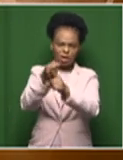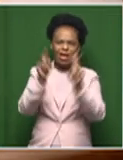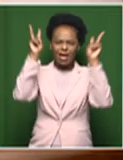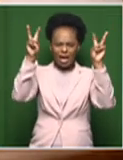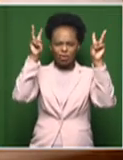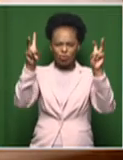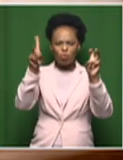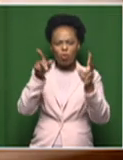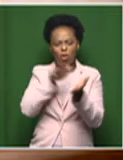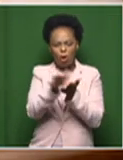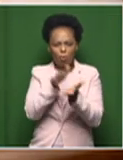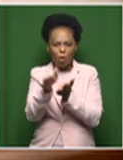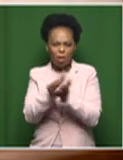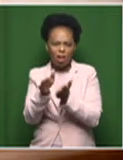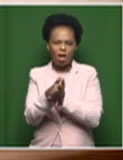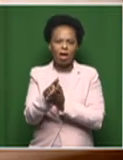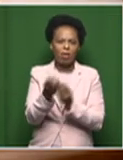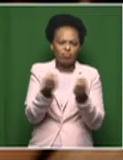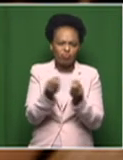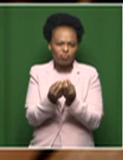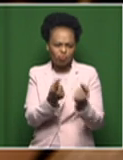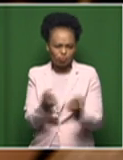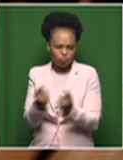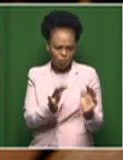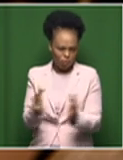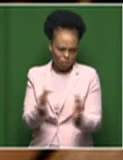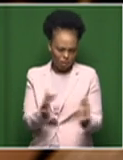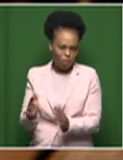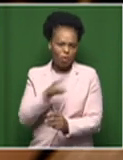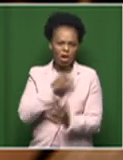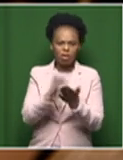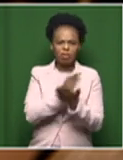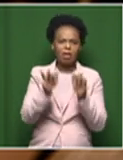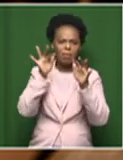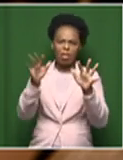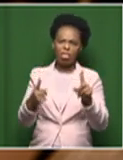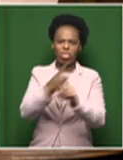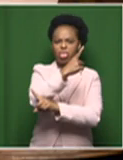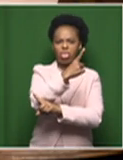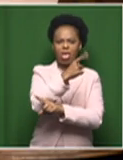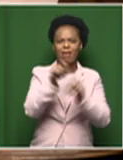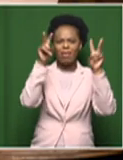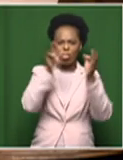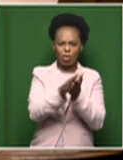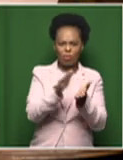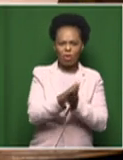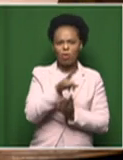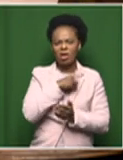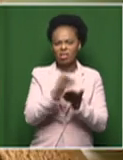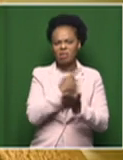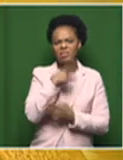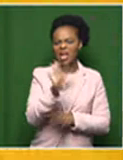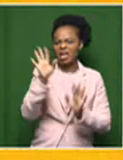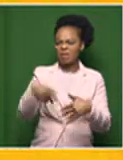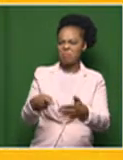the ILOBOLA practice, around the ILOBOLA cultural practice, because some people have been saying that it's actually a transaction. A woman